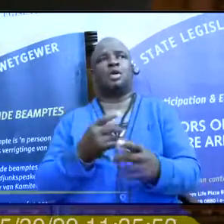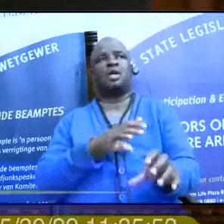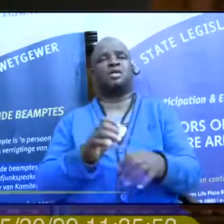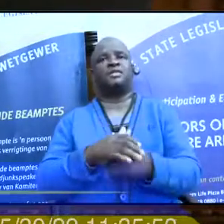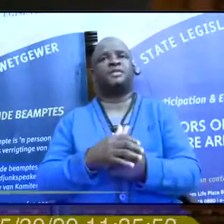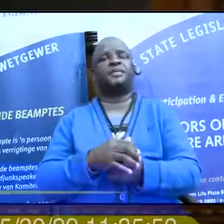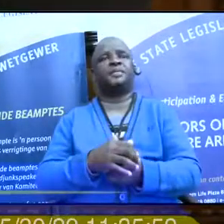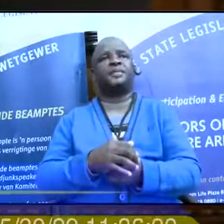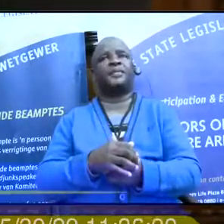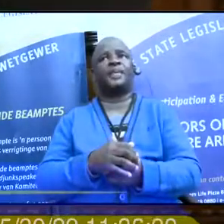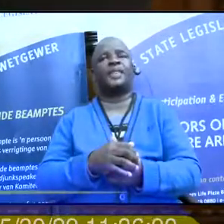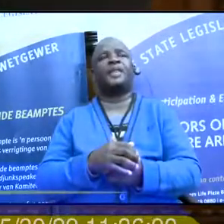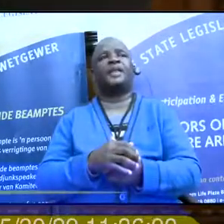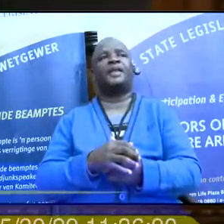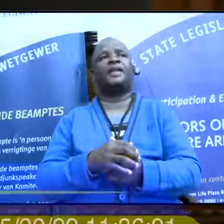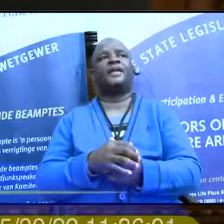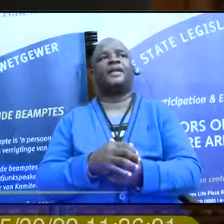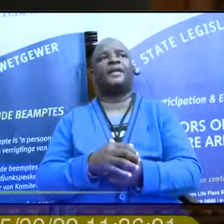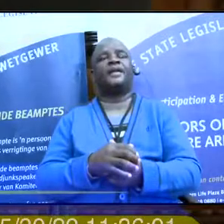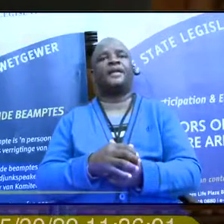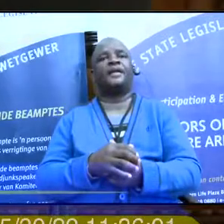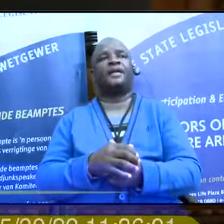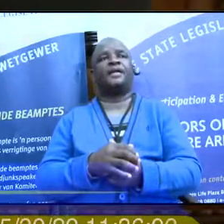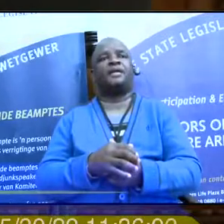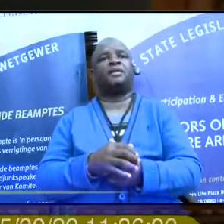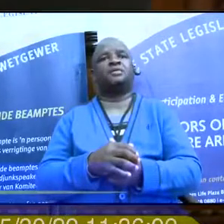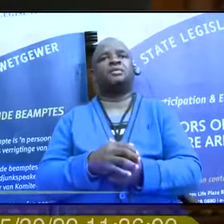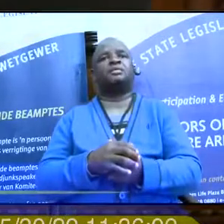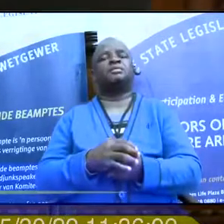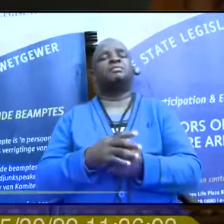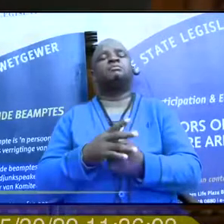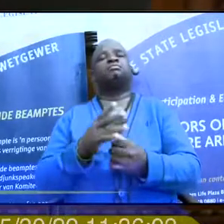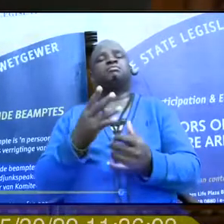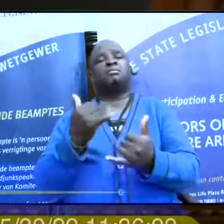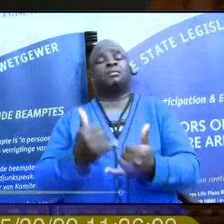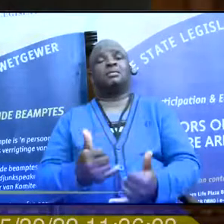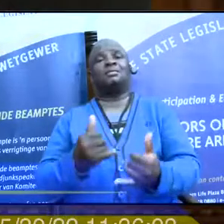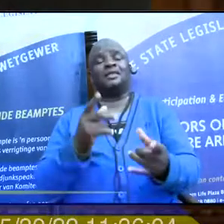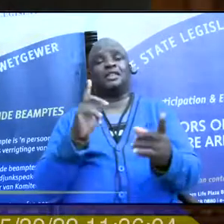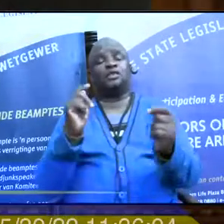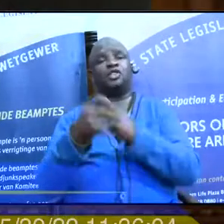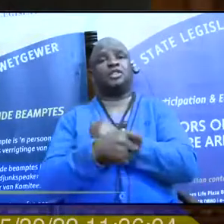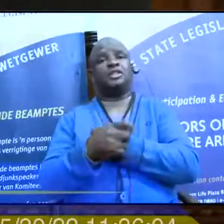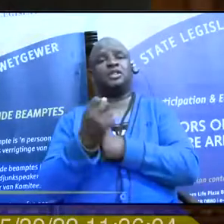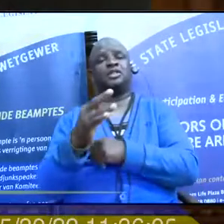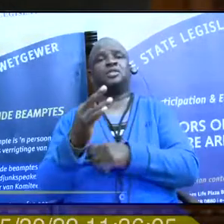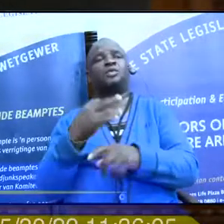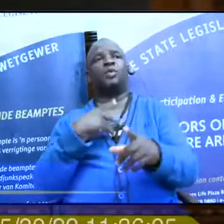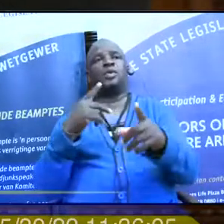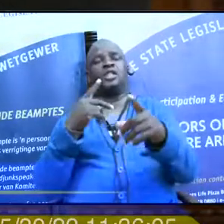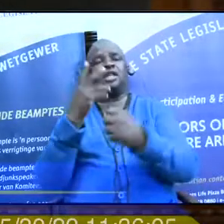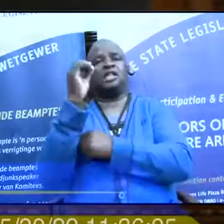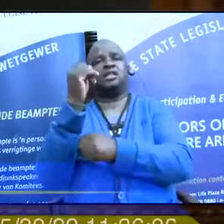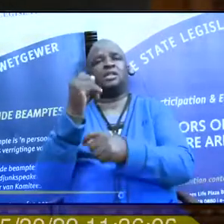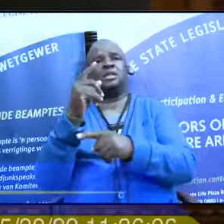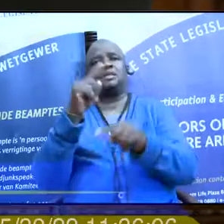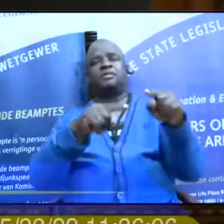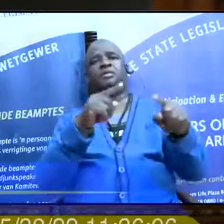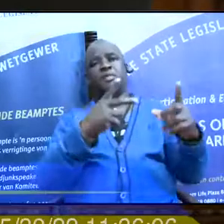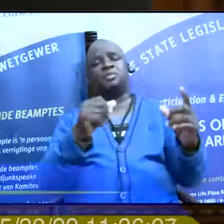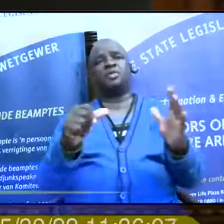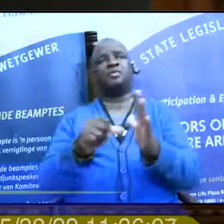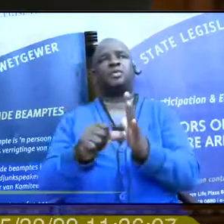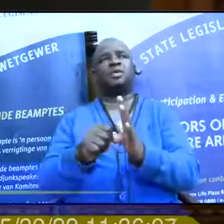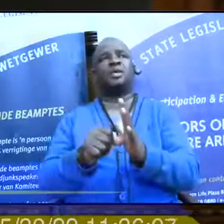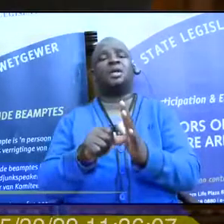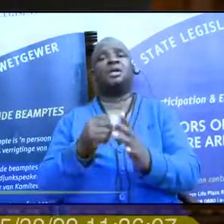of organizations through these type of efficiencies industrialization is critical and one of the key indices in which